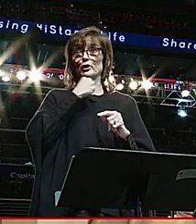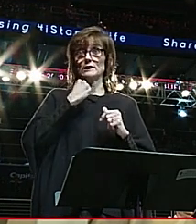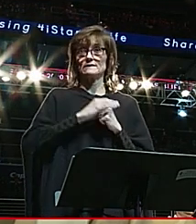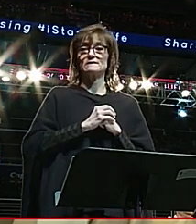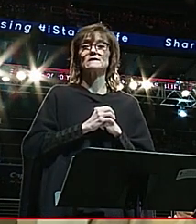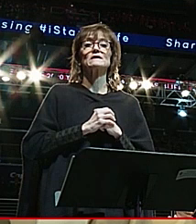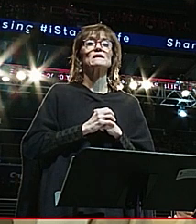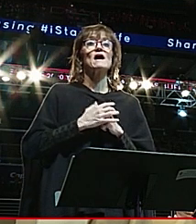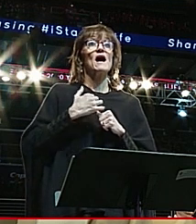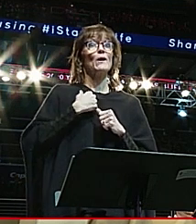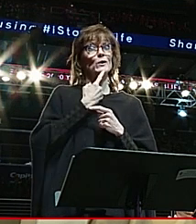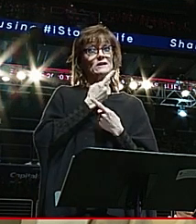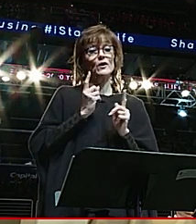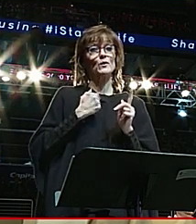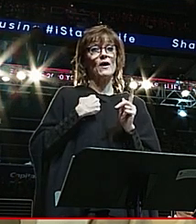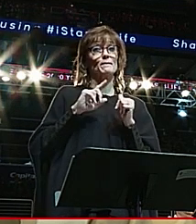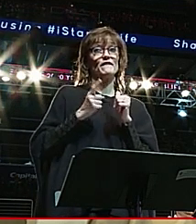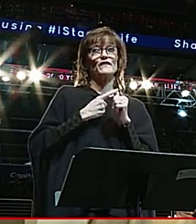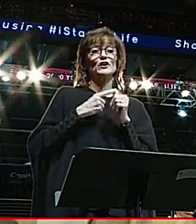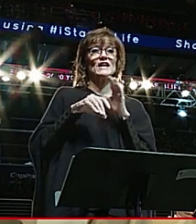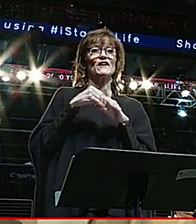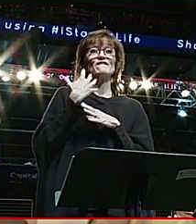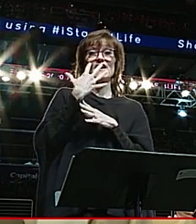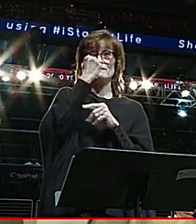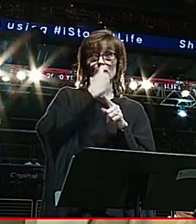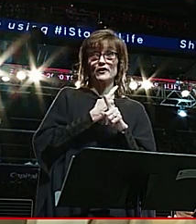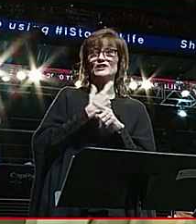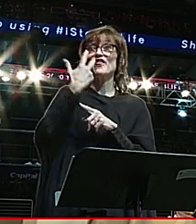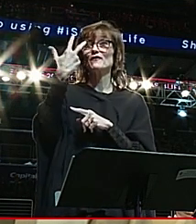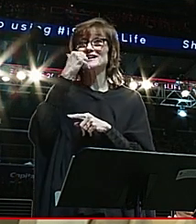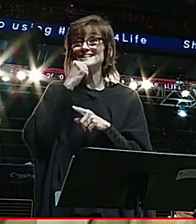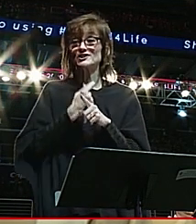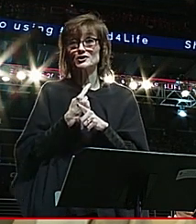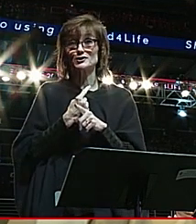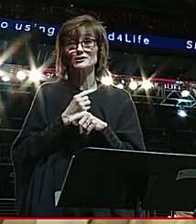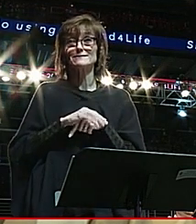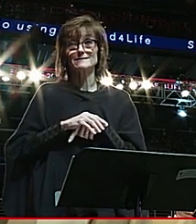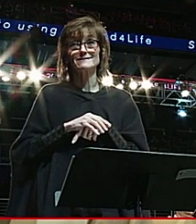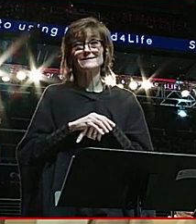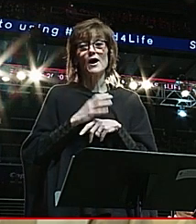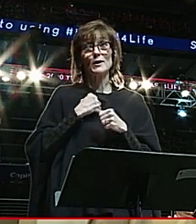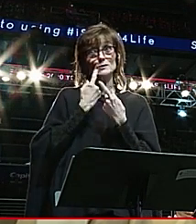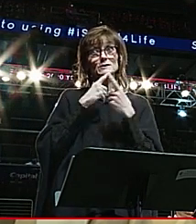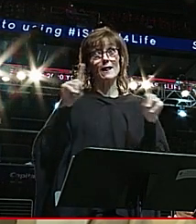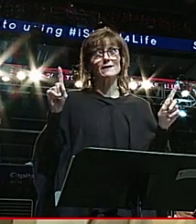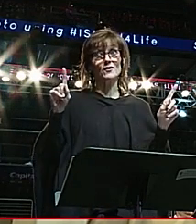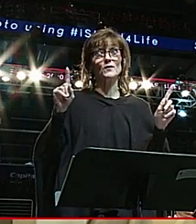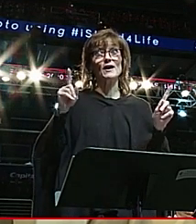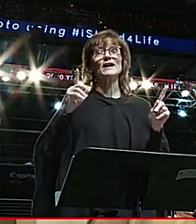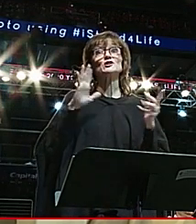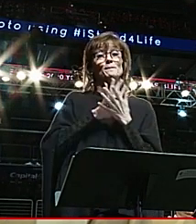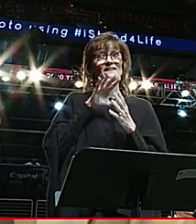am the first of 5 brothers and 3 sisters. And I want to say loud that to be part of a